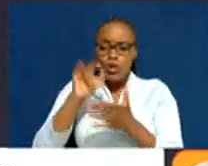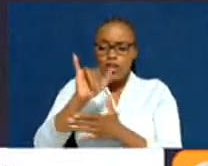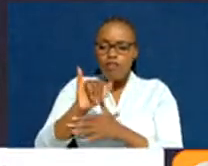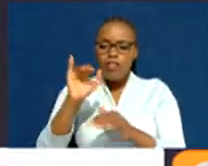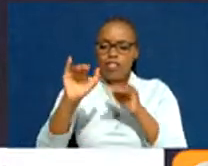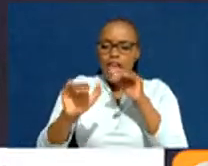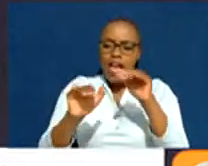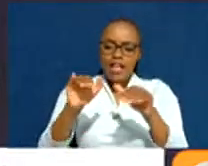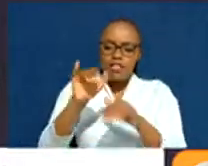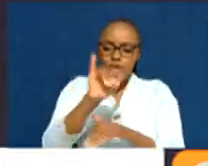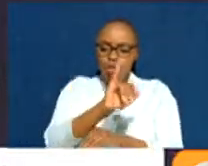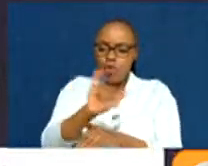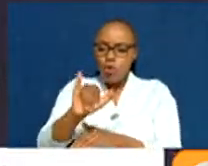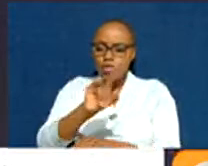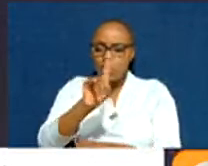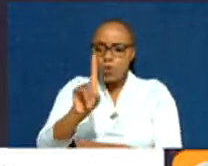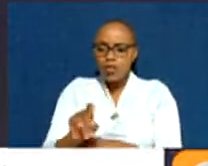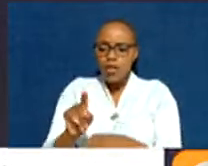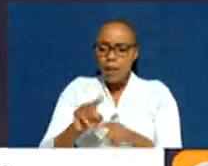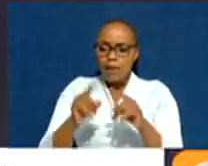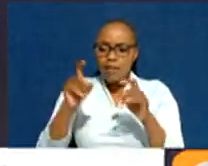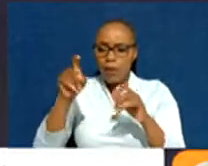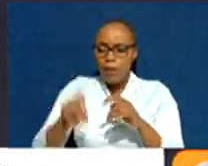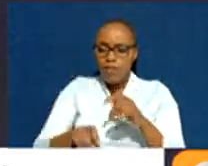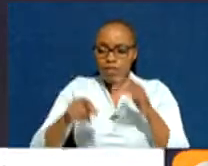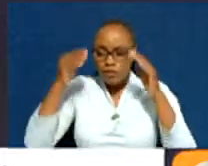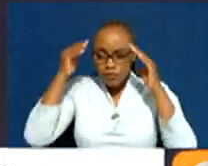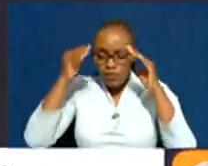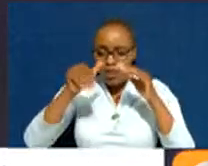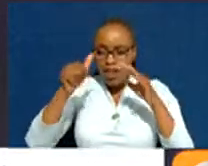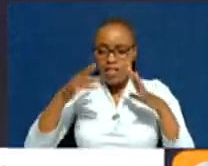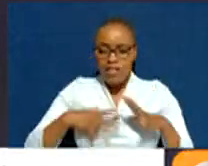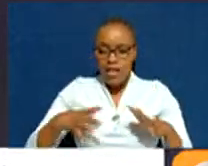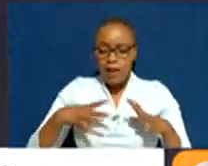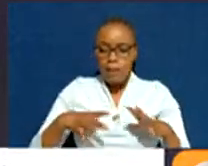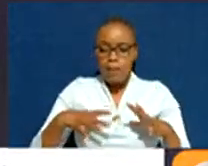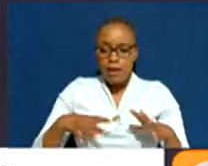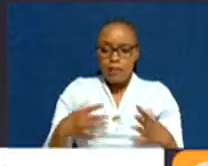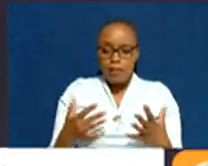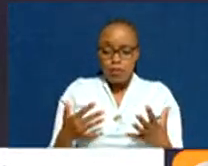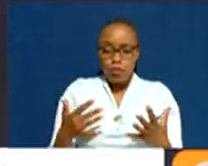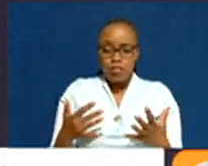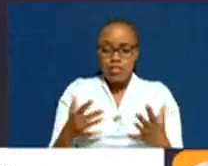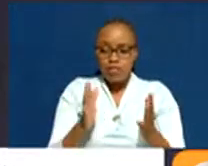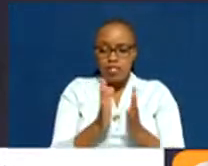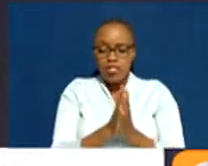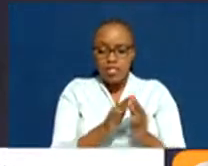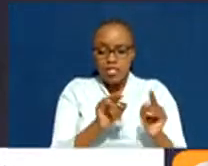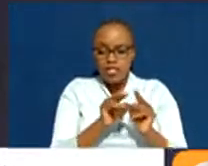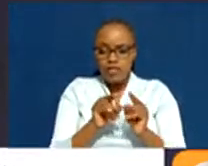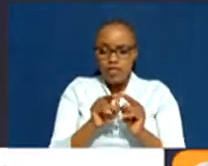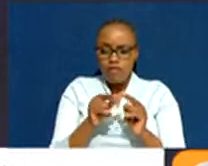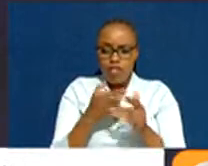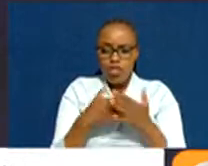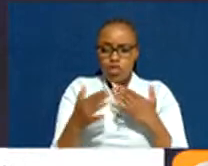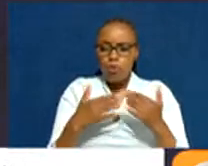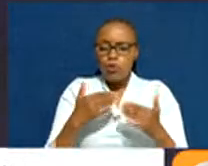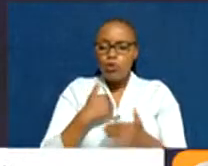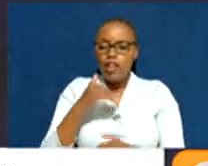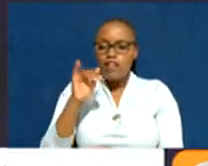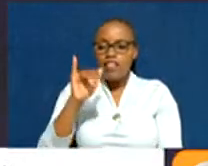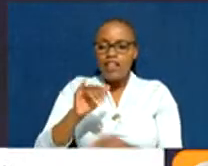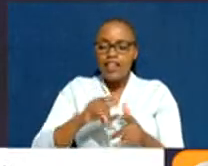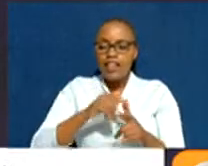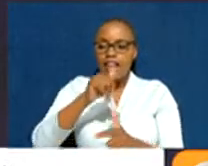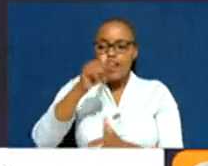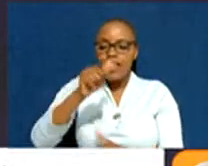still dominions. But then you have to look at the other key players in the Commonwealth, and one is India. The other one